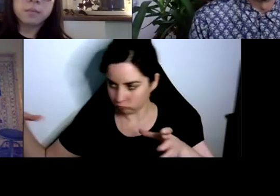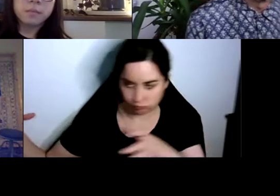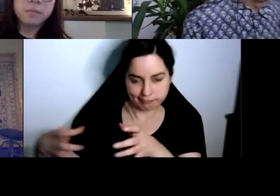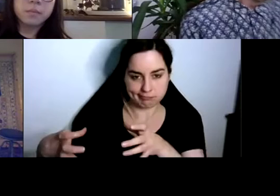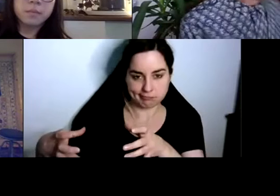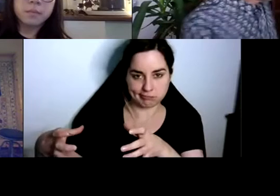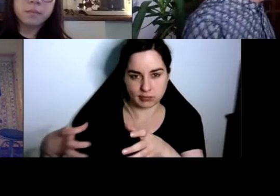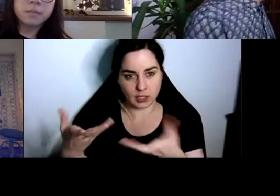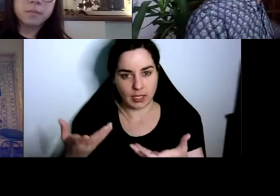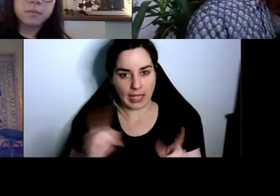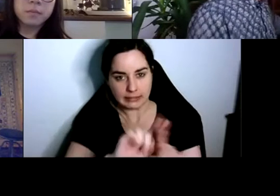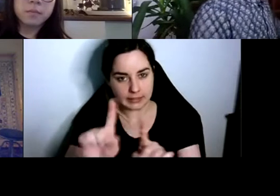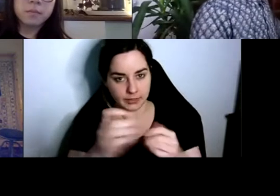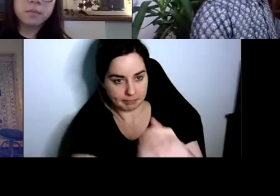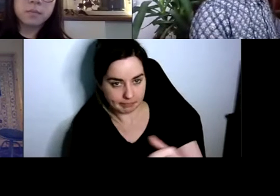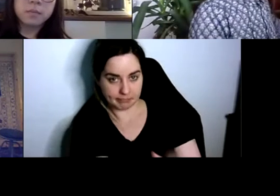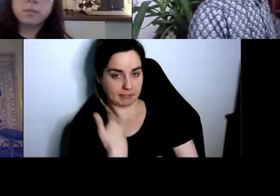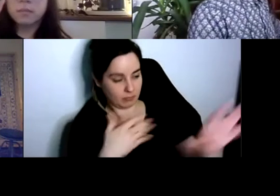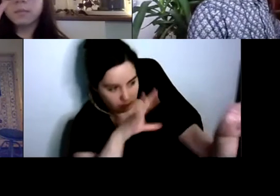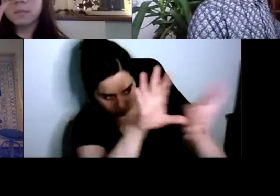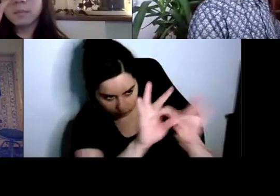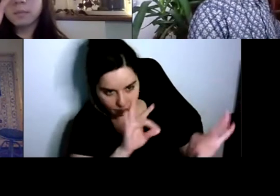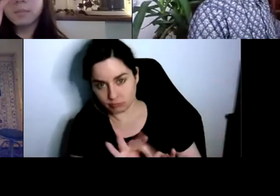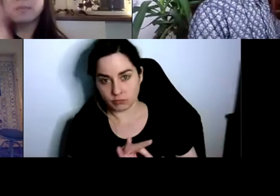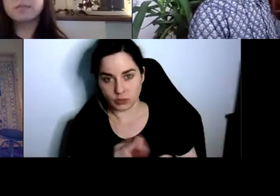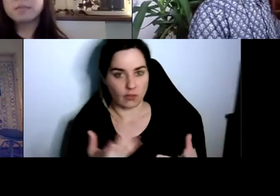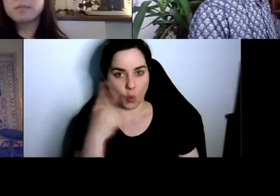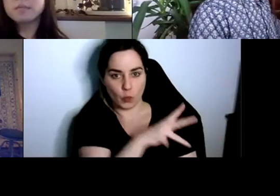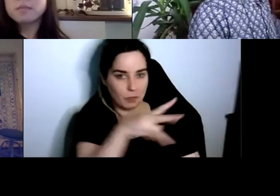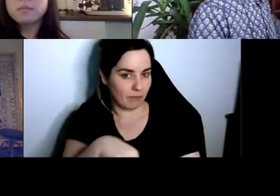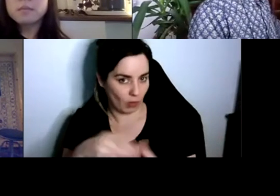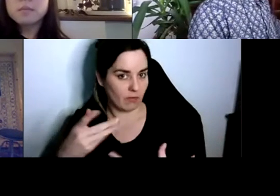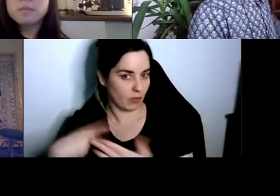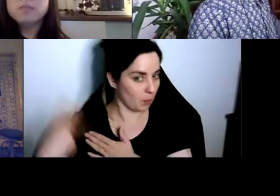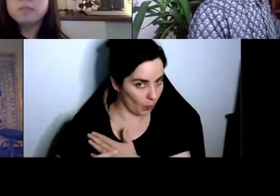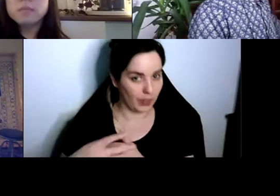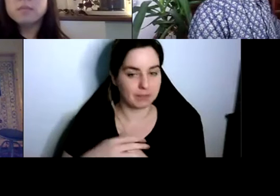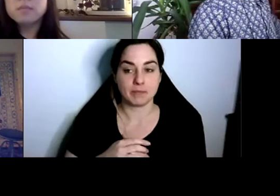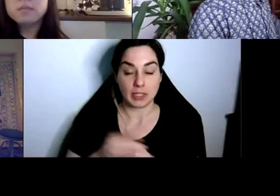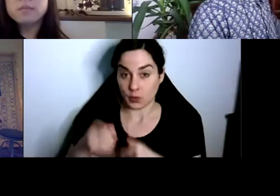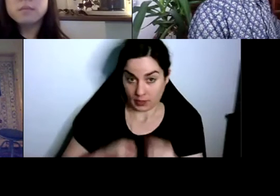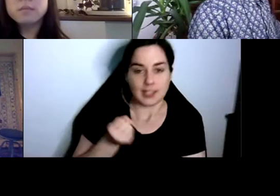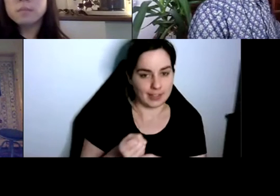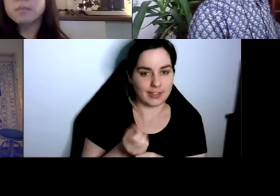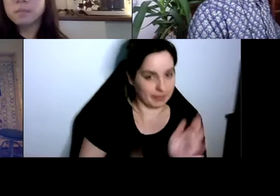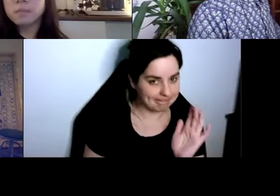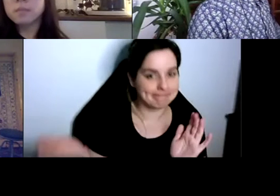the submissions that would work in the program. And this year I'm also sitting on the selection